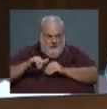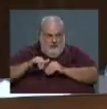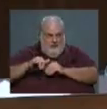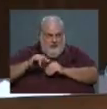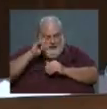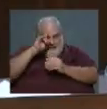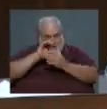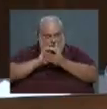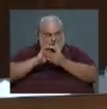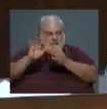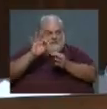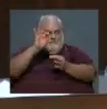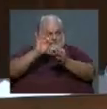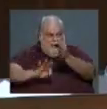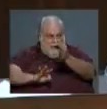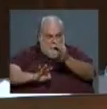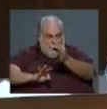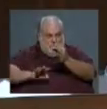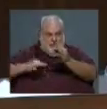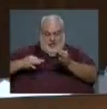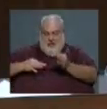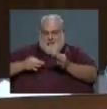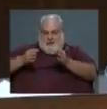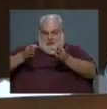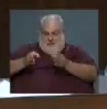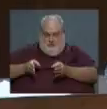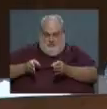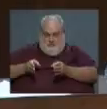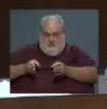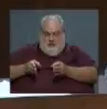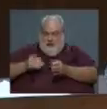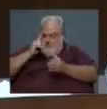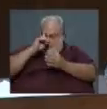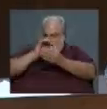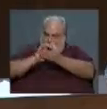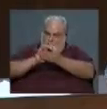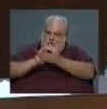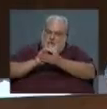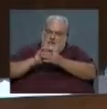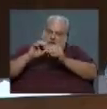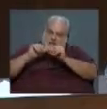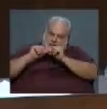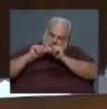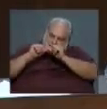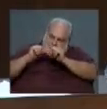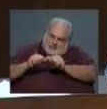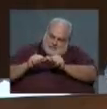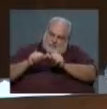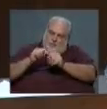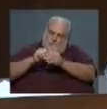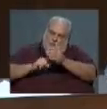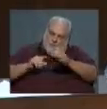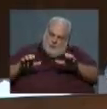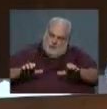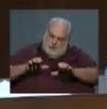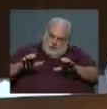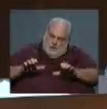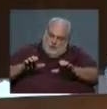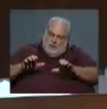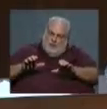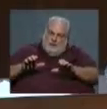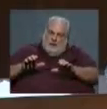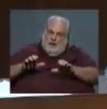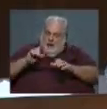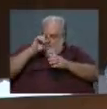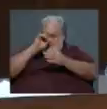think it's unfair to the applicant. I think that we should be consistent in what we do.